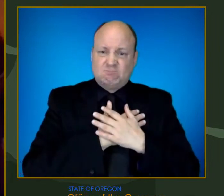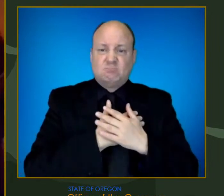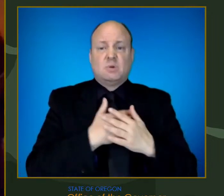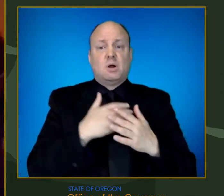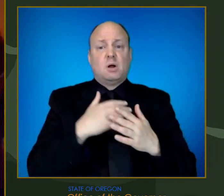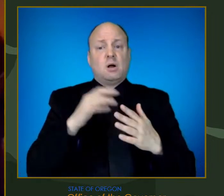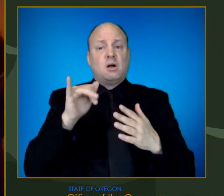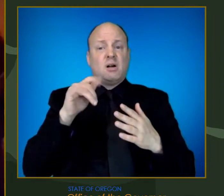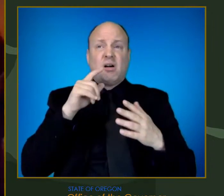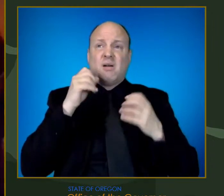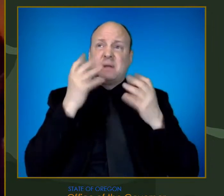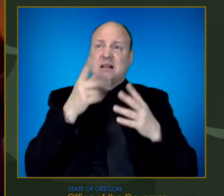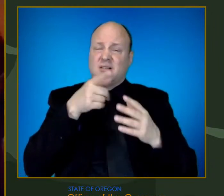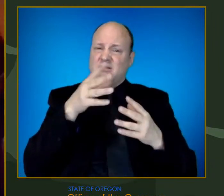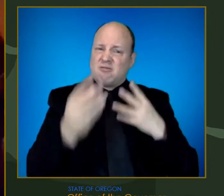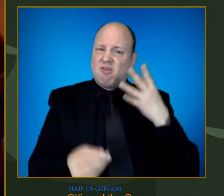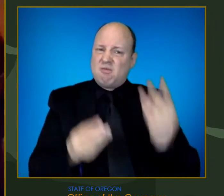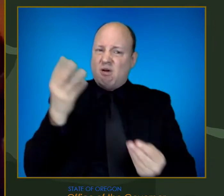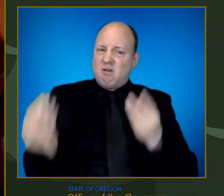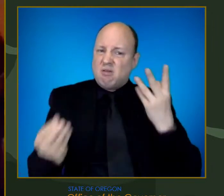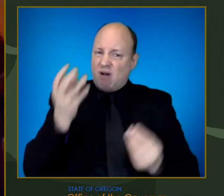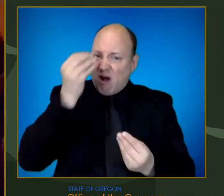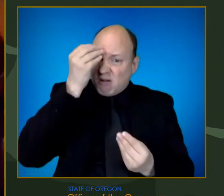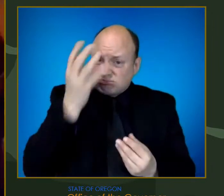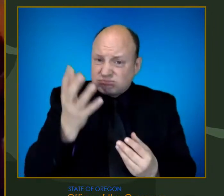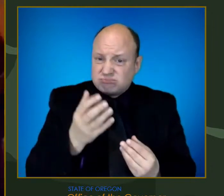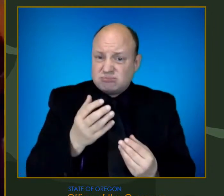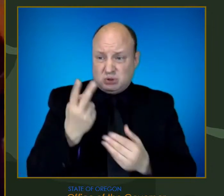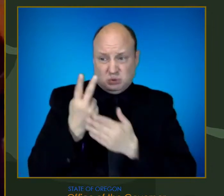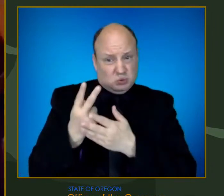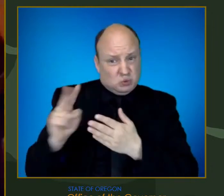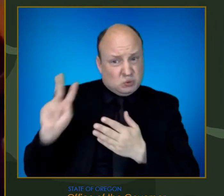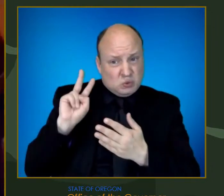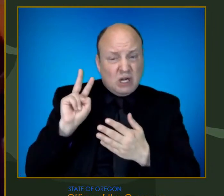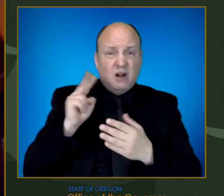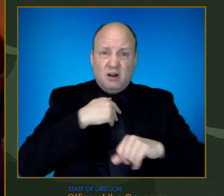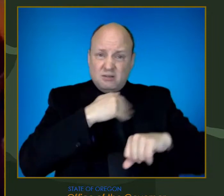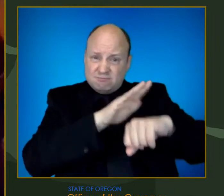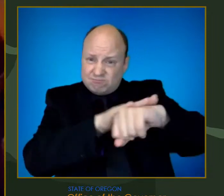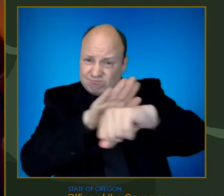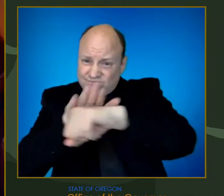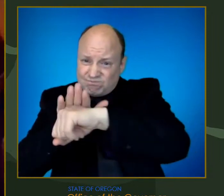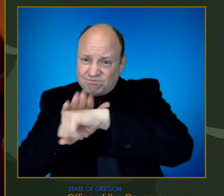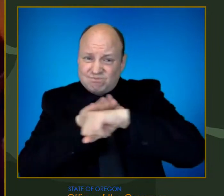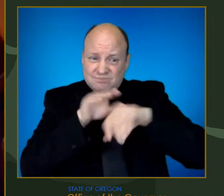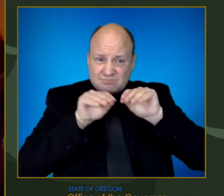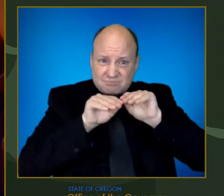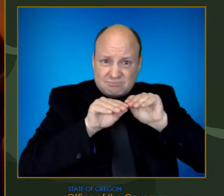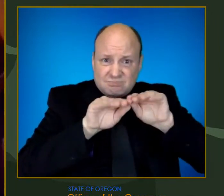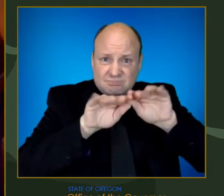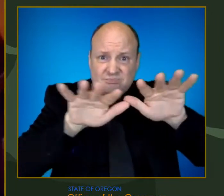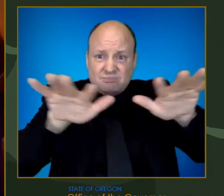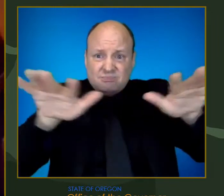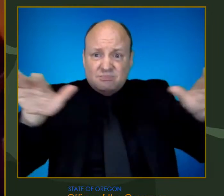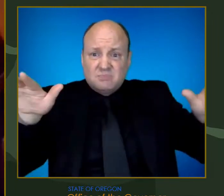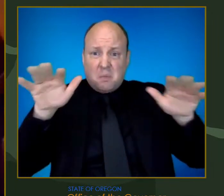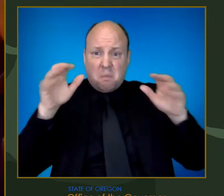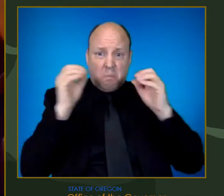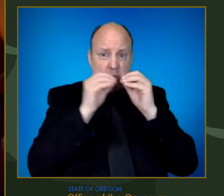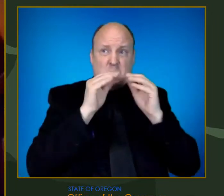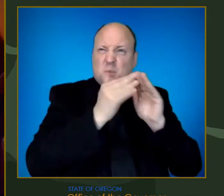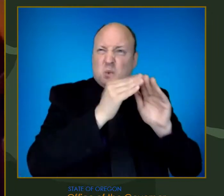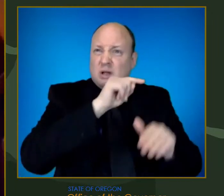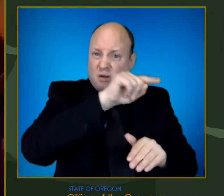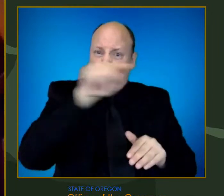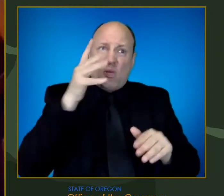2 weeks ago, I warned that with rising spread of disease, counties might move into increased risk levels in the coming weeks. Unfortunately, that